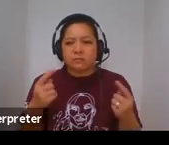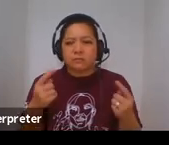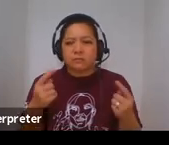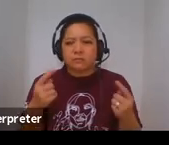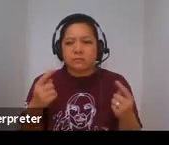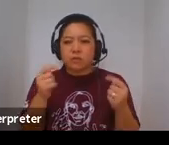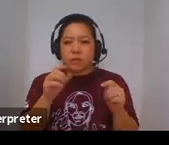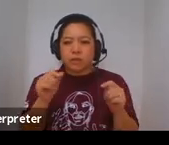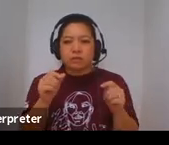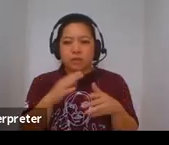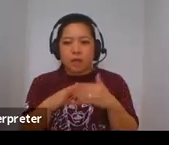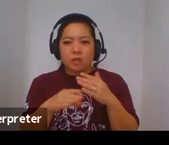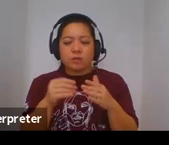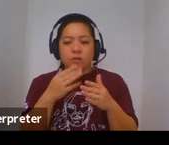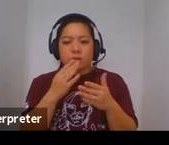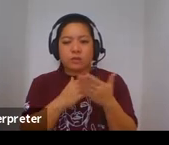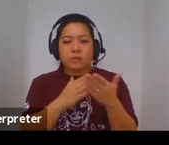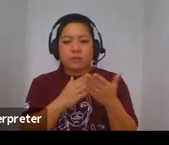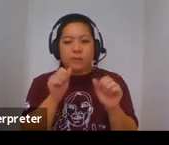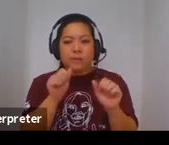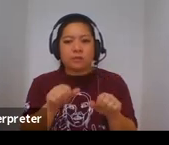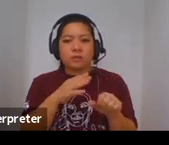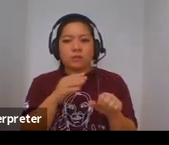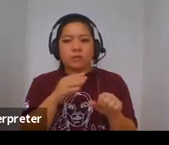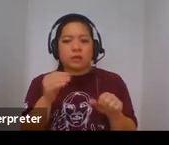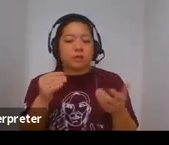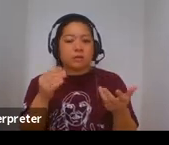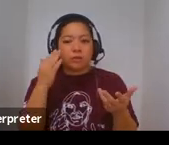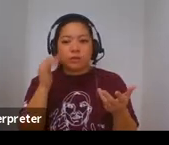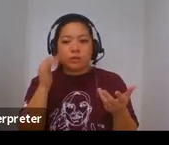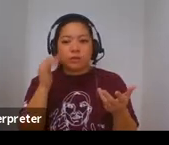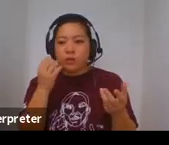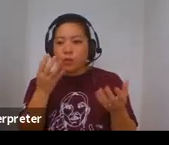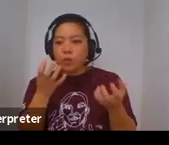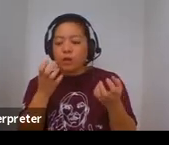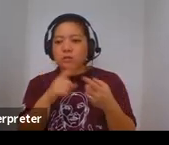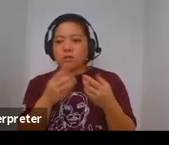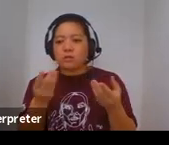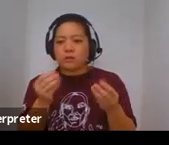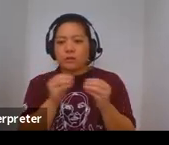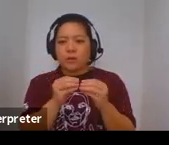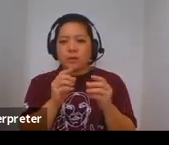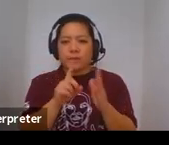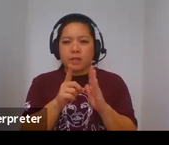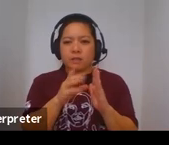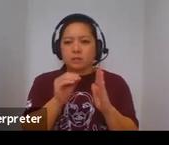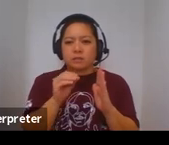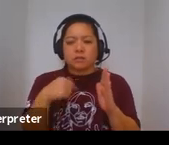try and handle it as anonymously as possible. And if you want just a few more minutes to think